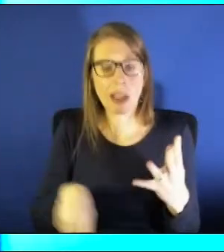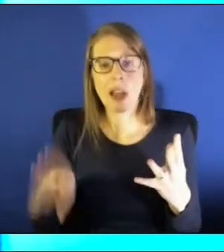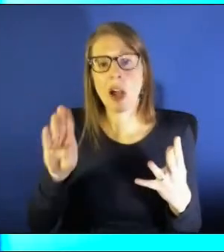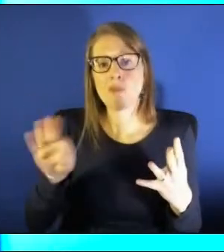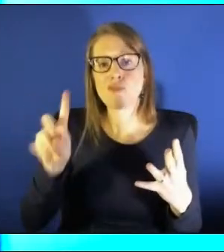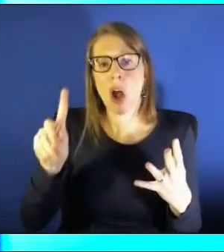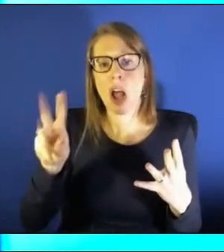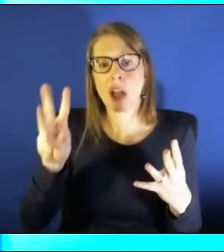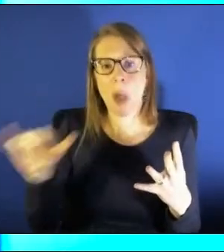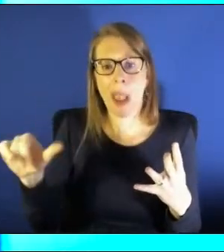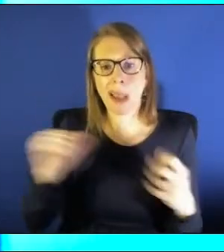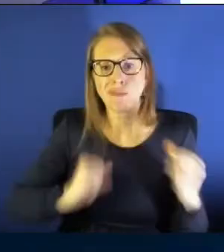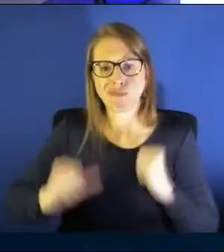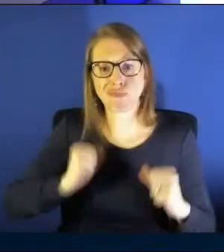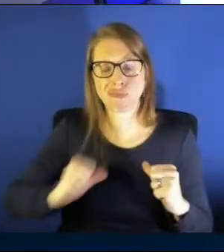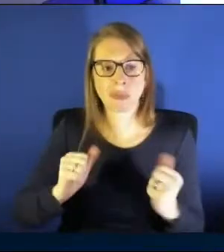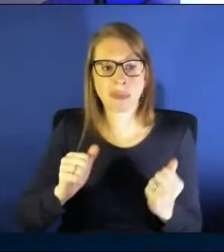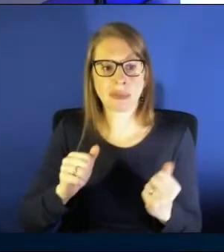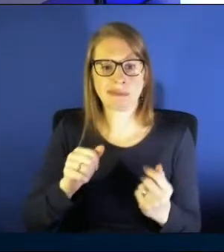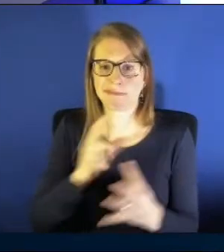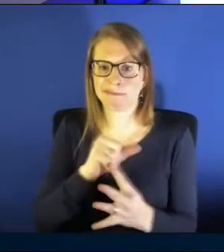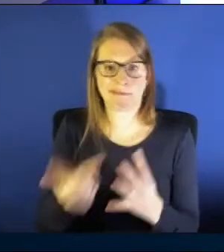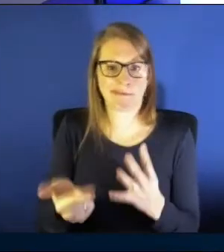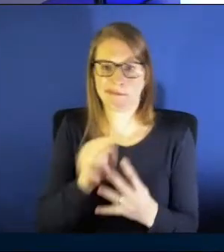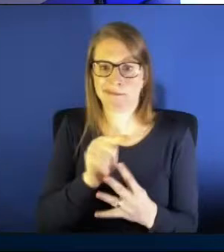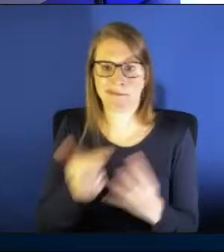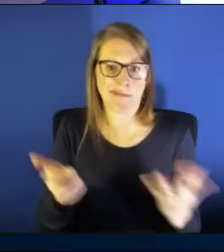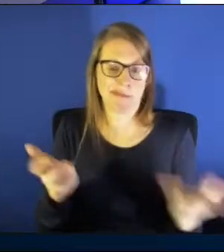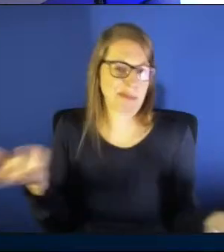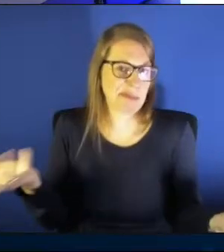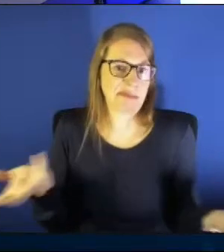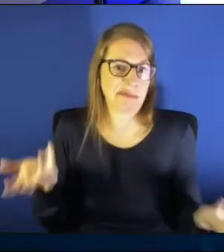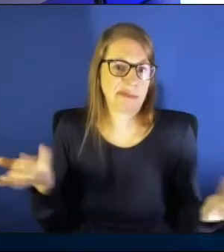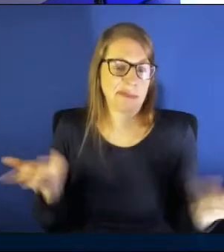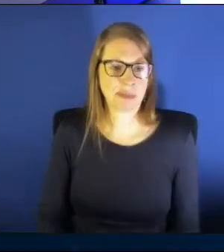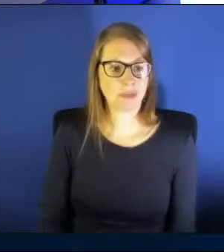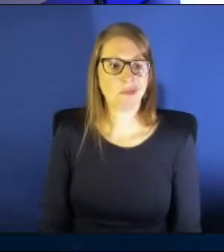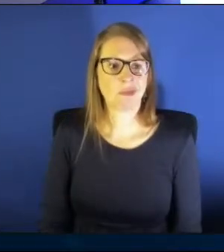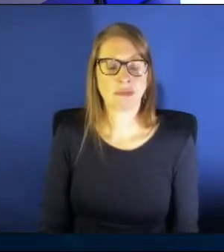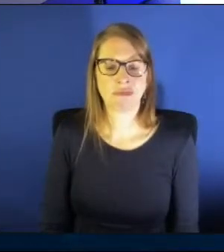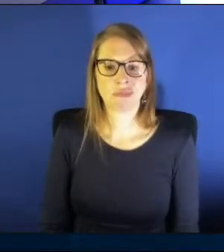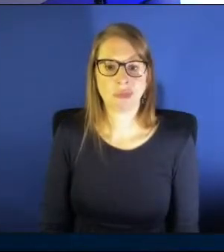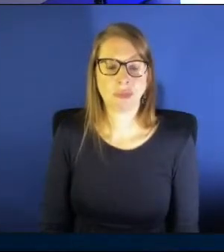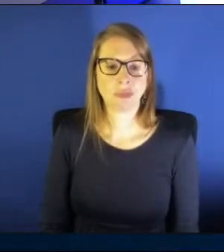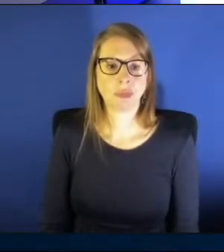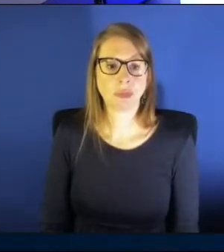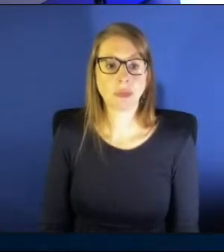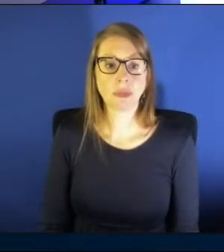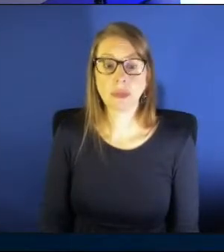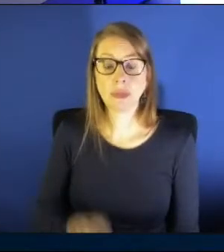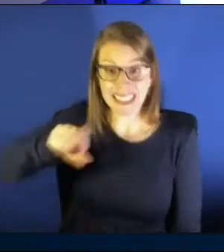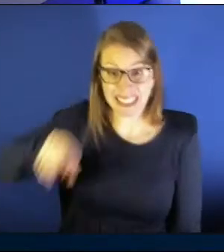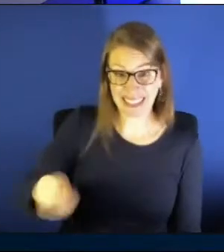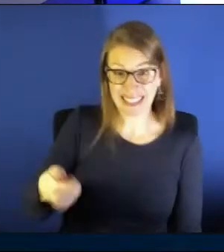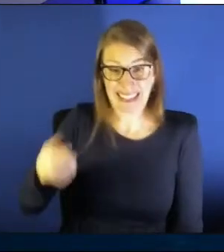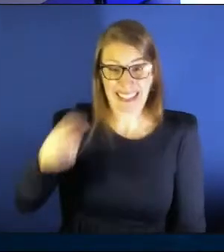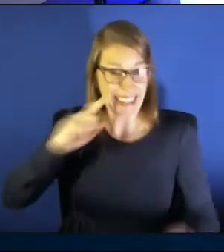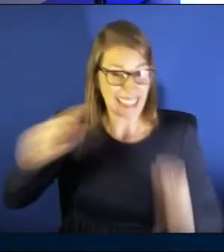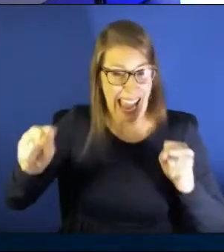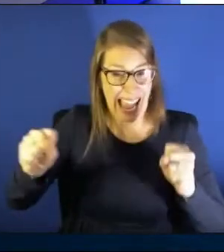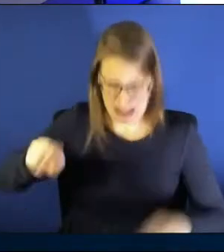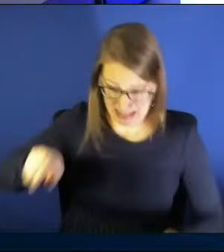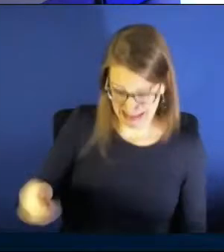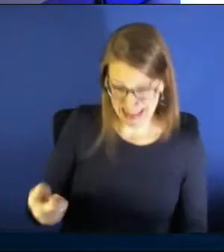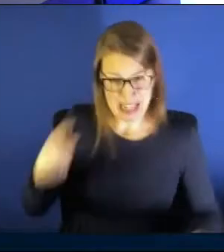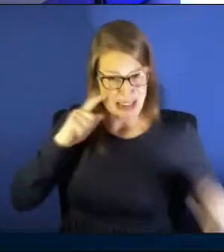probably just a lot of different mix-ups. Yeah, that's where you can kind of just, let it go. Yeah. No one's judging you for what you're listening to. If anyone wants to know, the music is